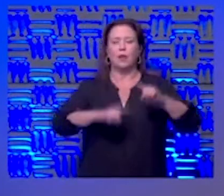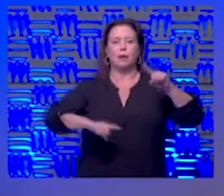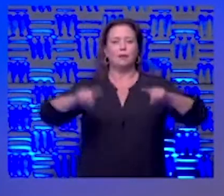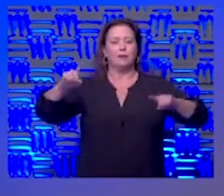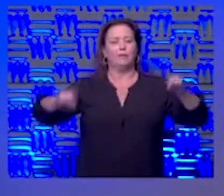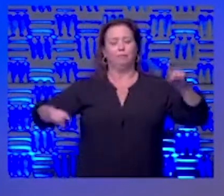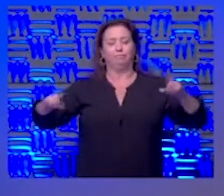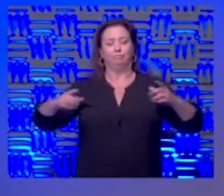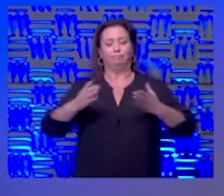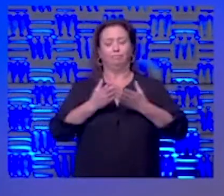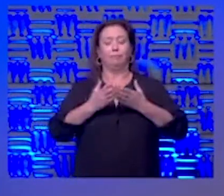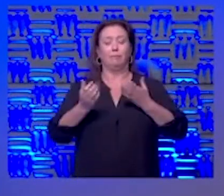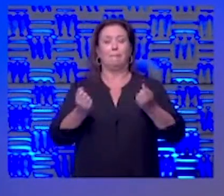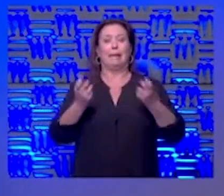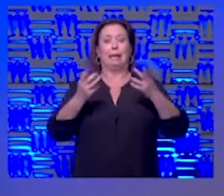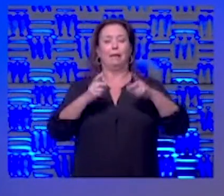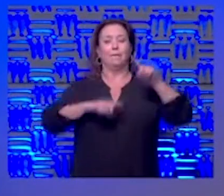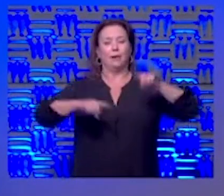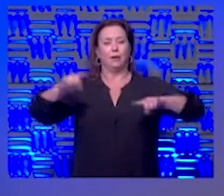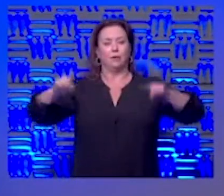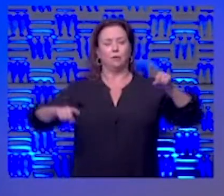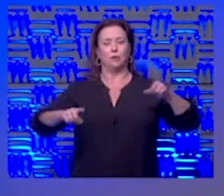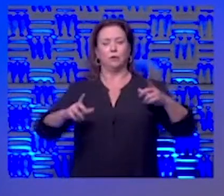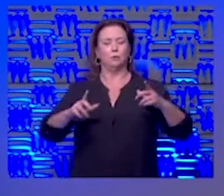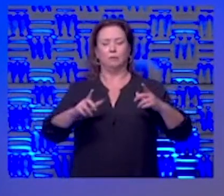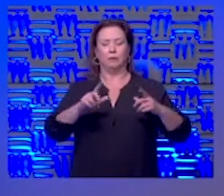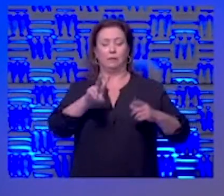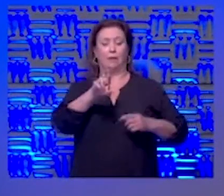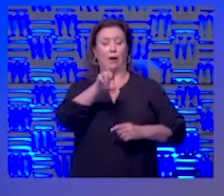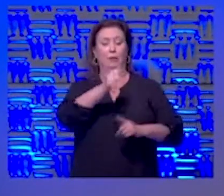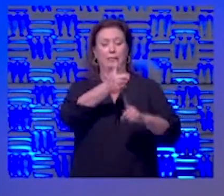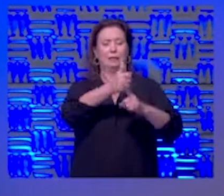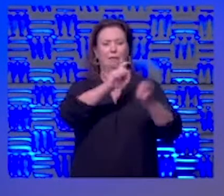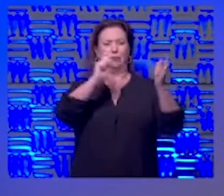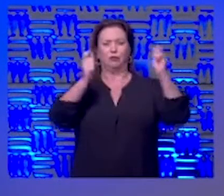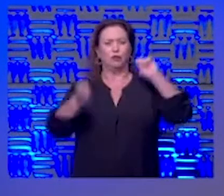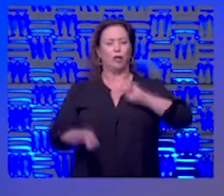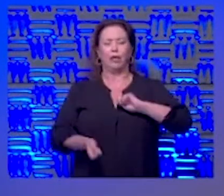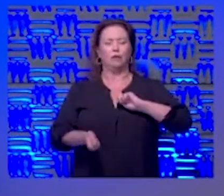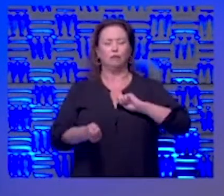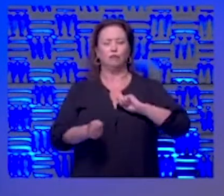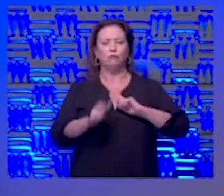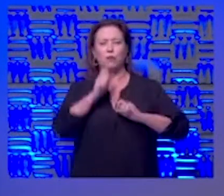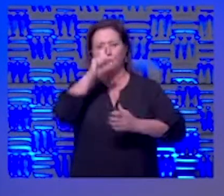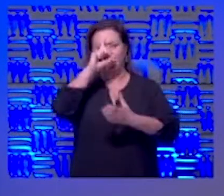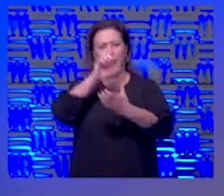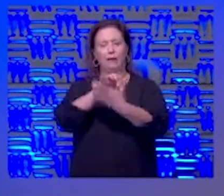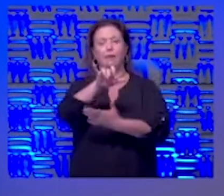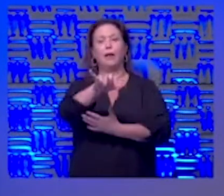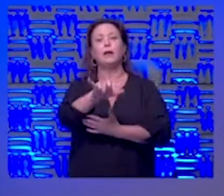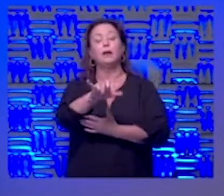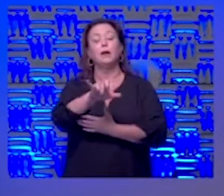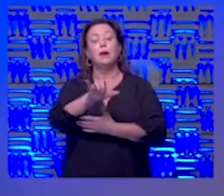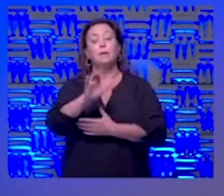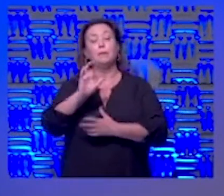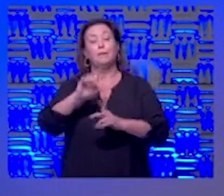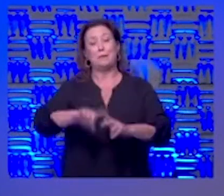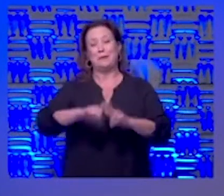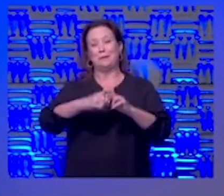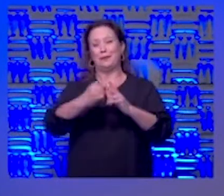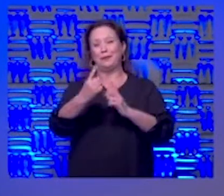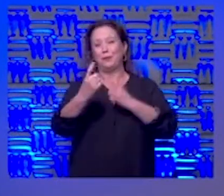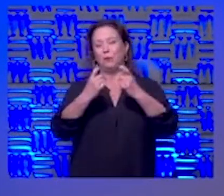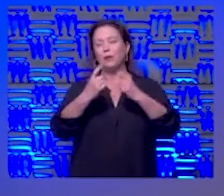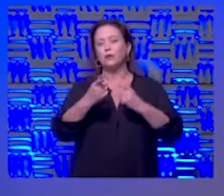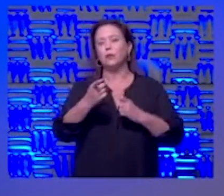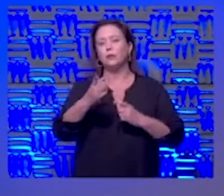that. We don't believe the virus is otherwise mutated or changed or anything like that. But certainly from that original question,